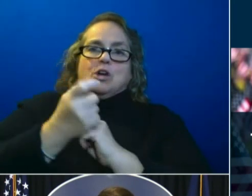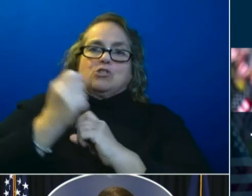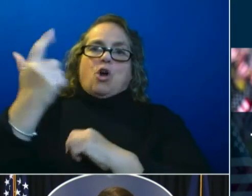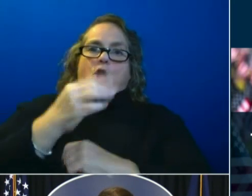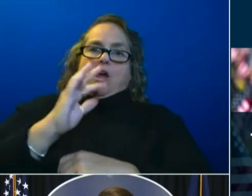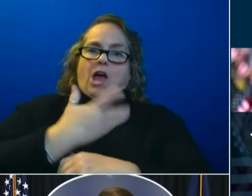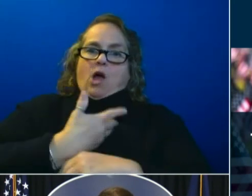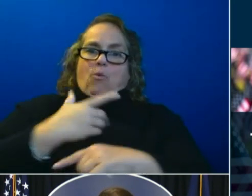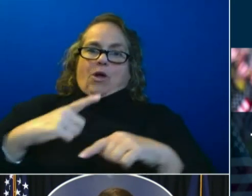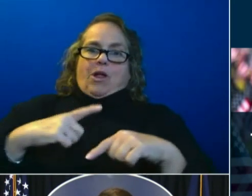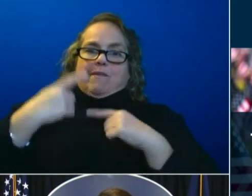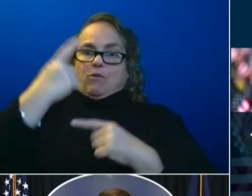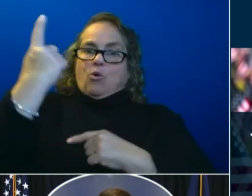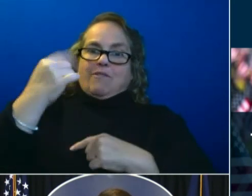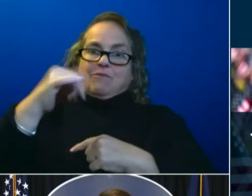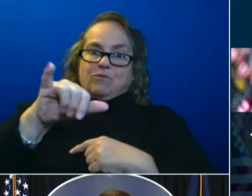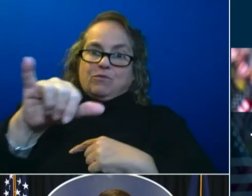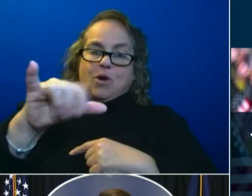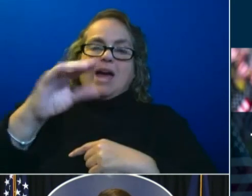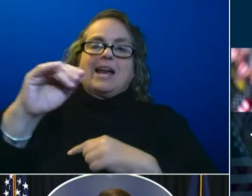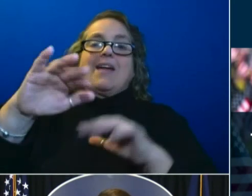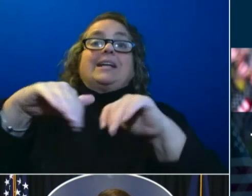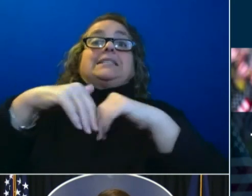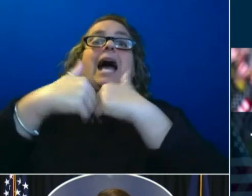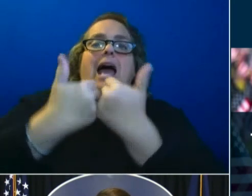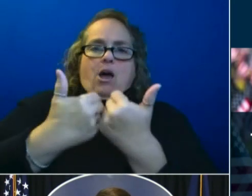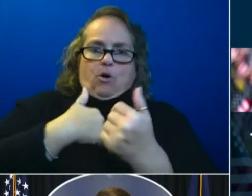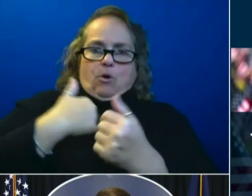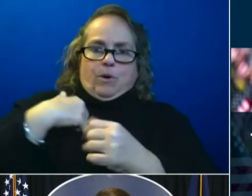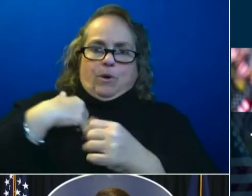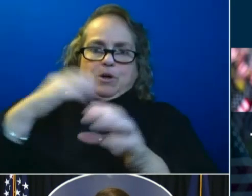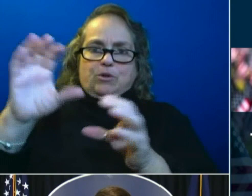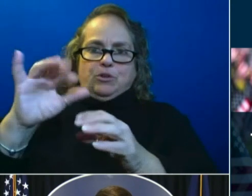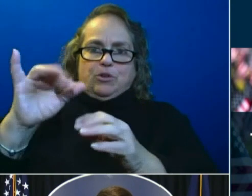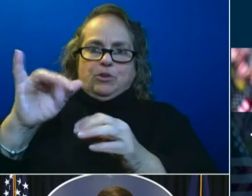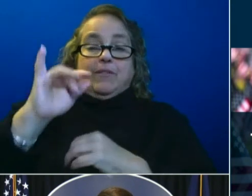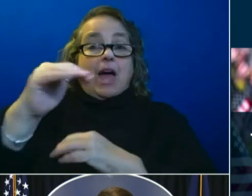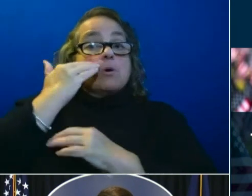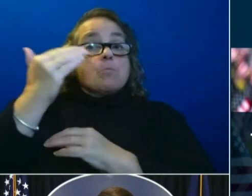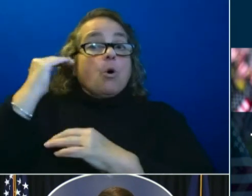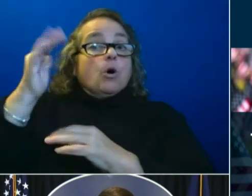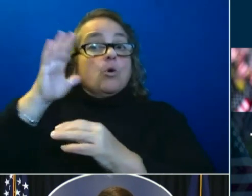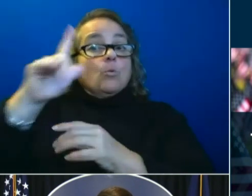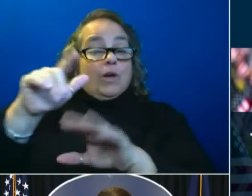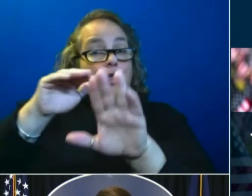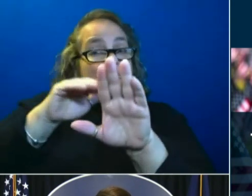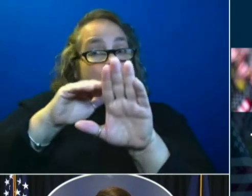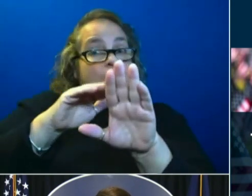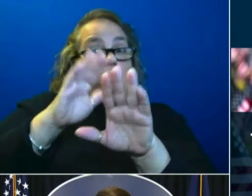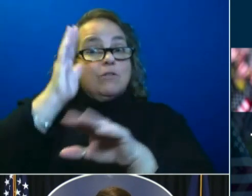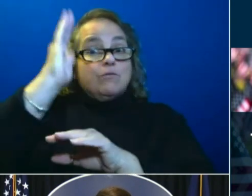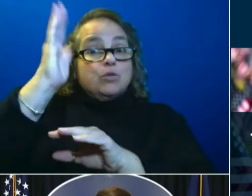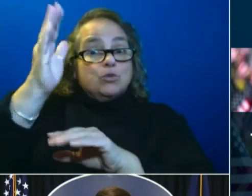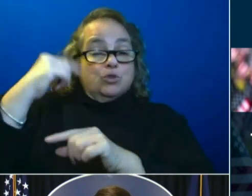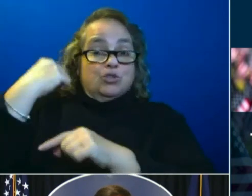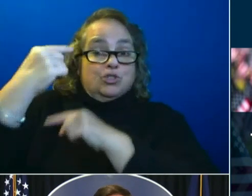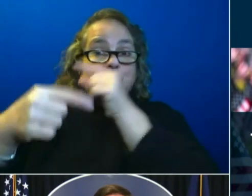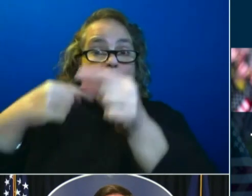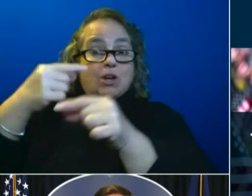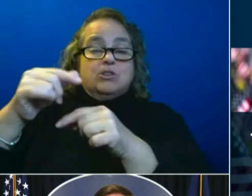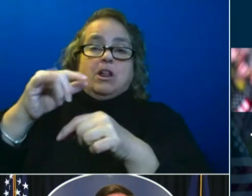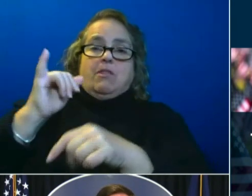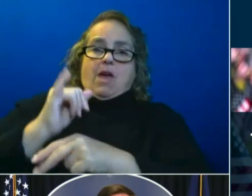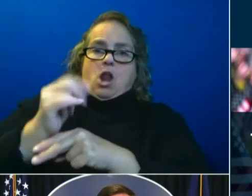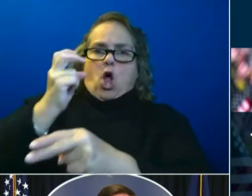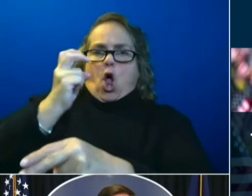is how we commemorate it. The memorial will remind future generations of the hardships the entire Commonwealth endured during this difficult